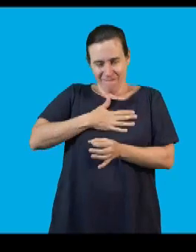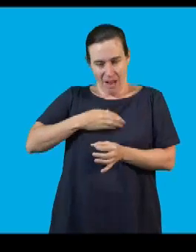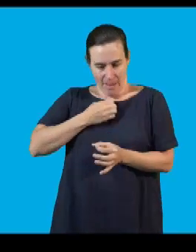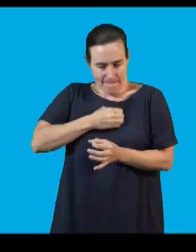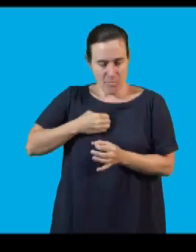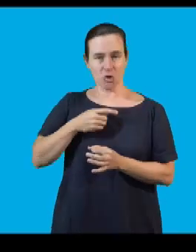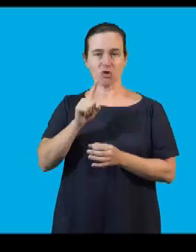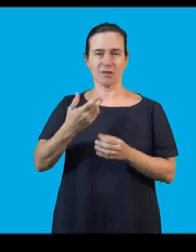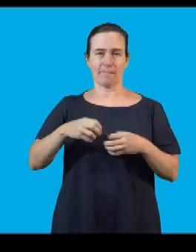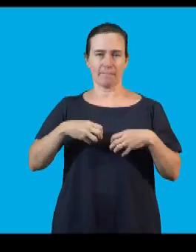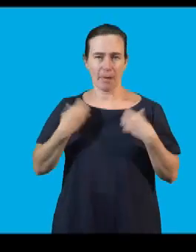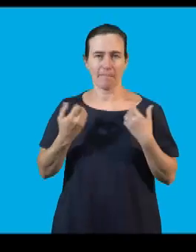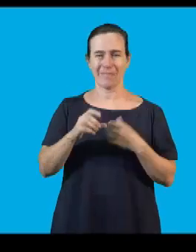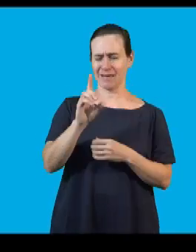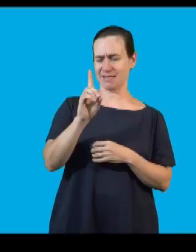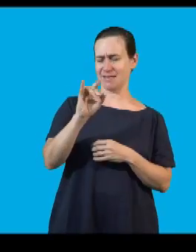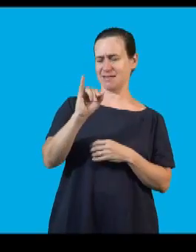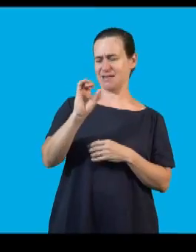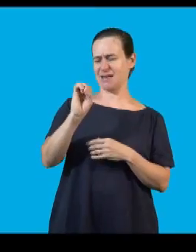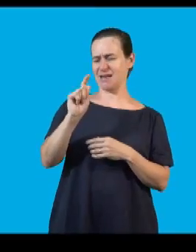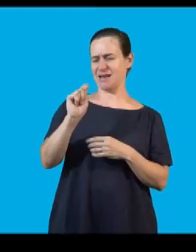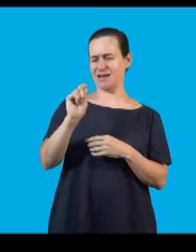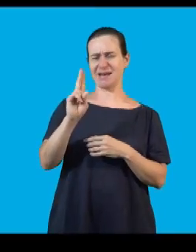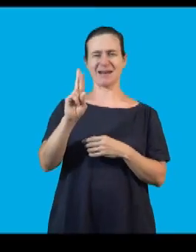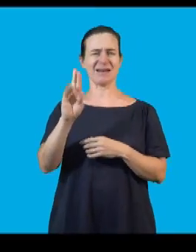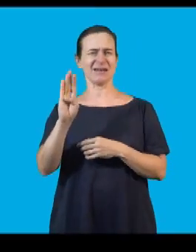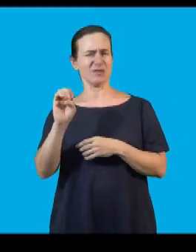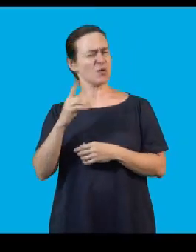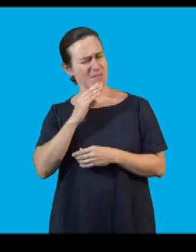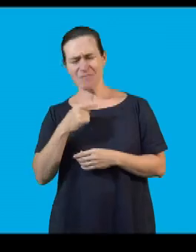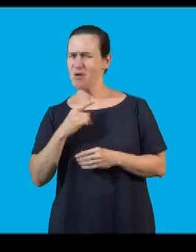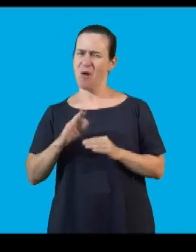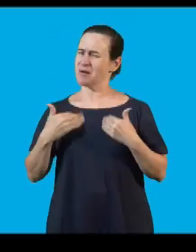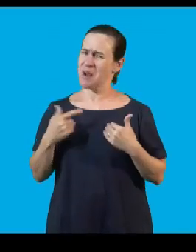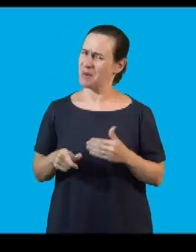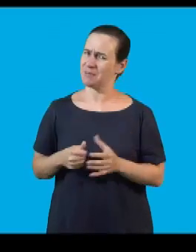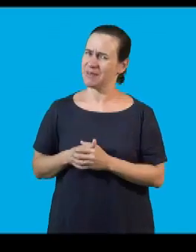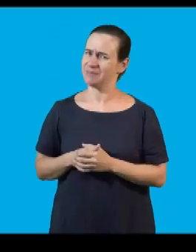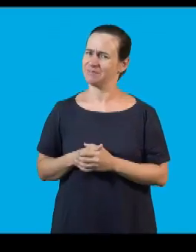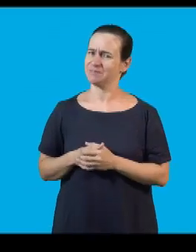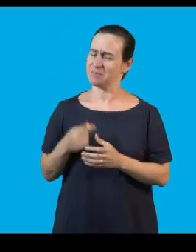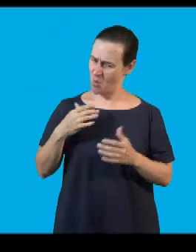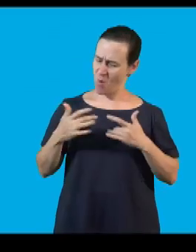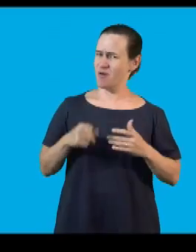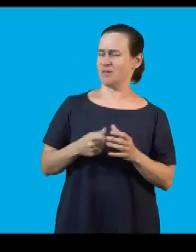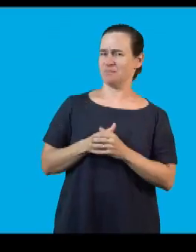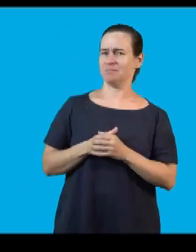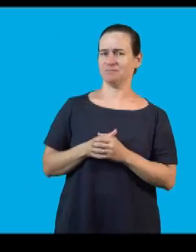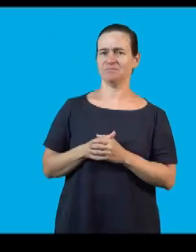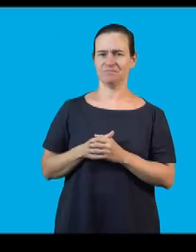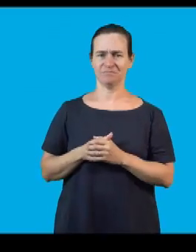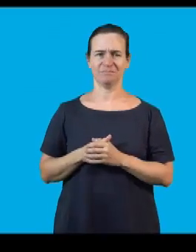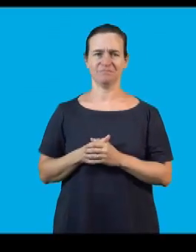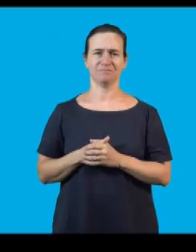angry and disturbed. Remember, the question wanted you to link feeling words. So there's your feeling